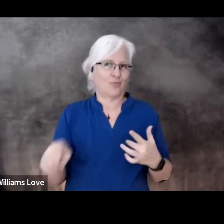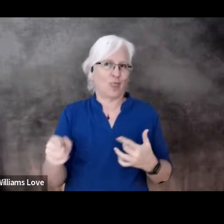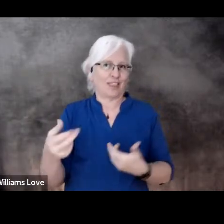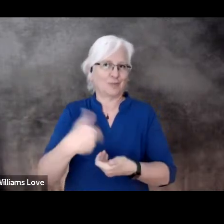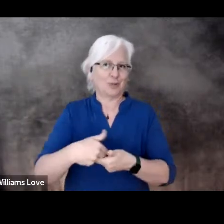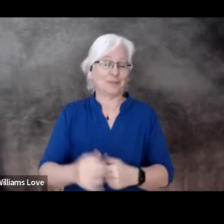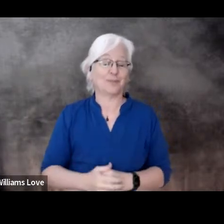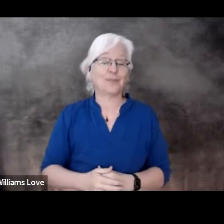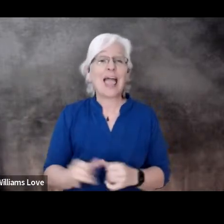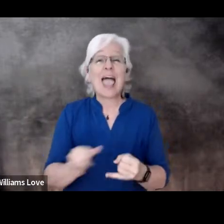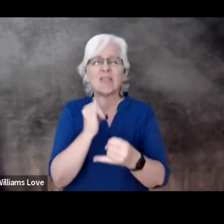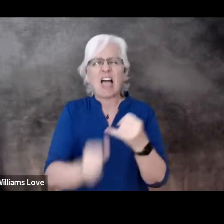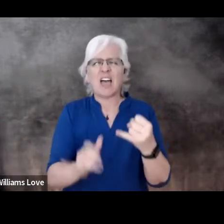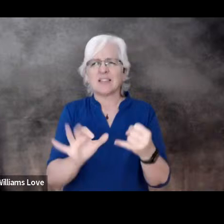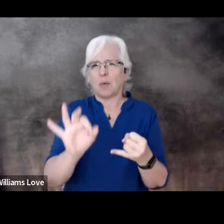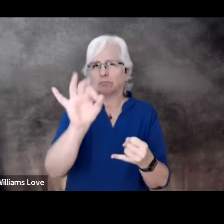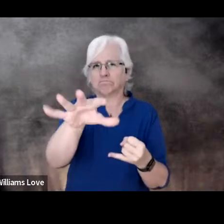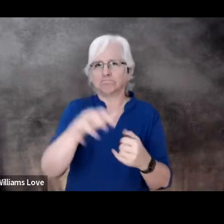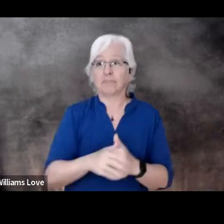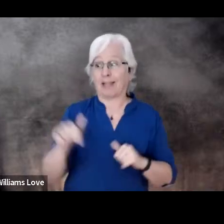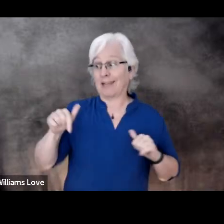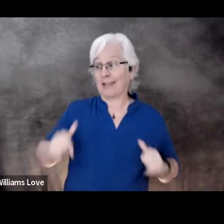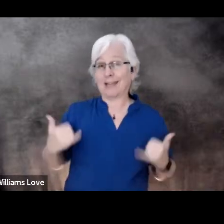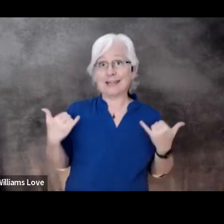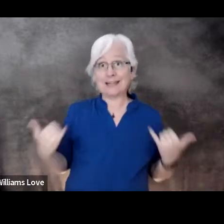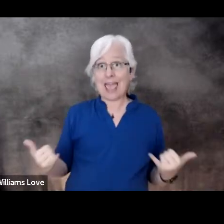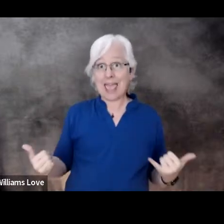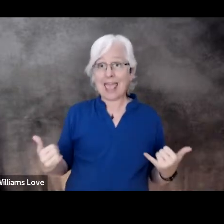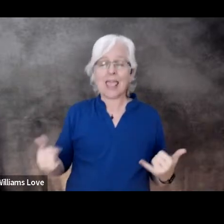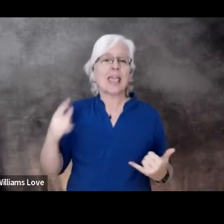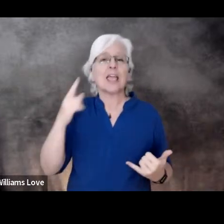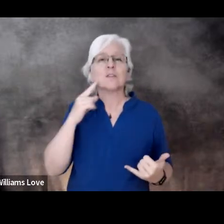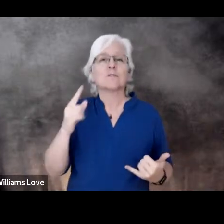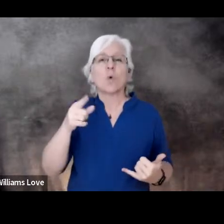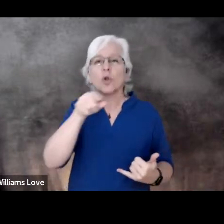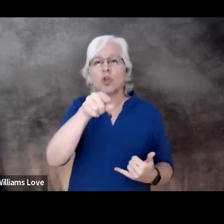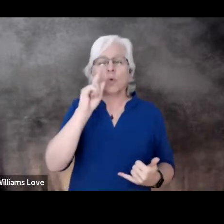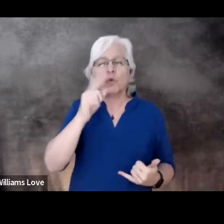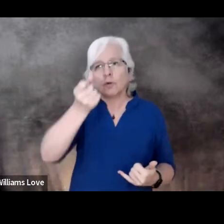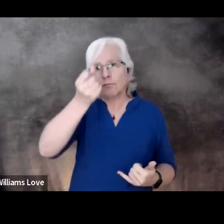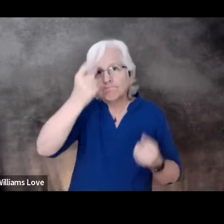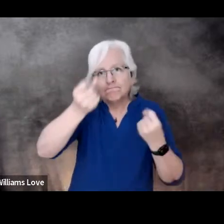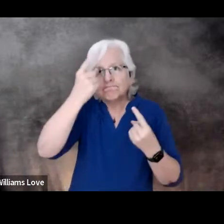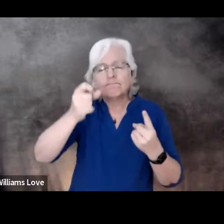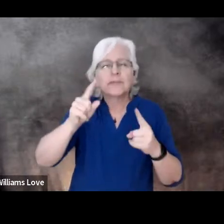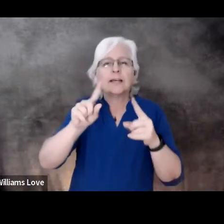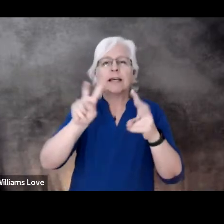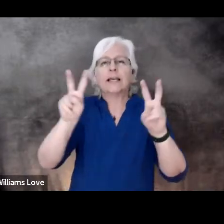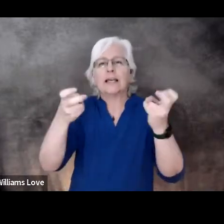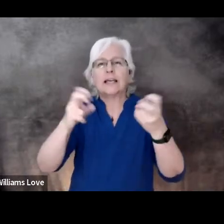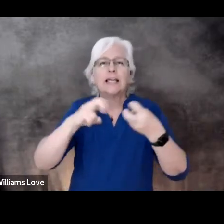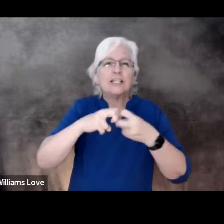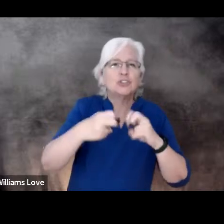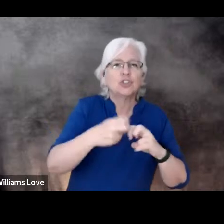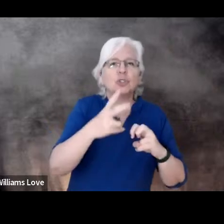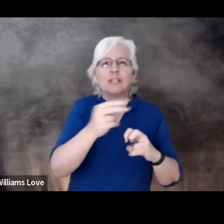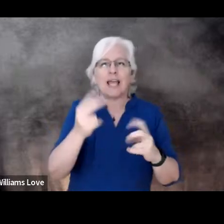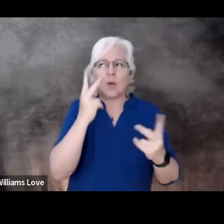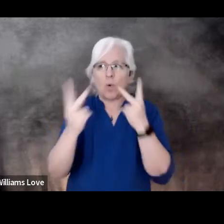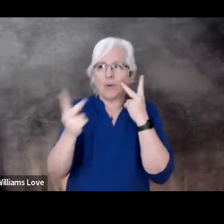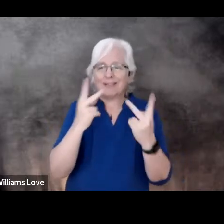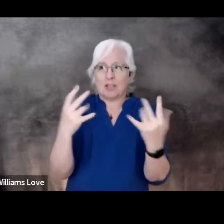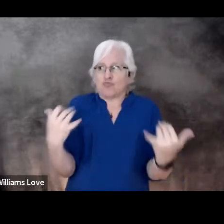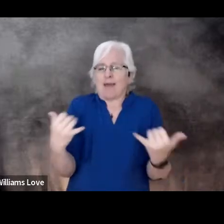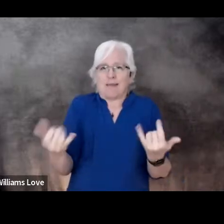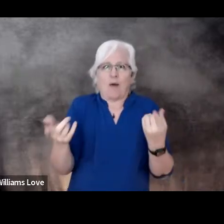say is that this webinar today is designed to introduce people to the types of issues and open questions that we're seeing in the landscape right